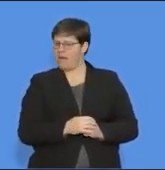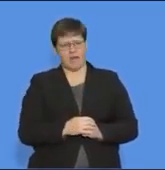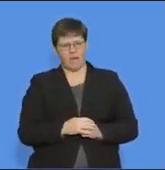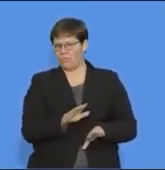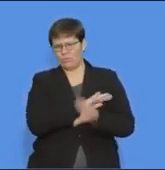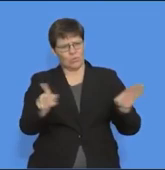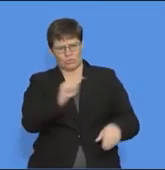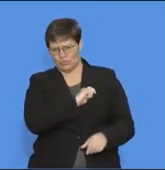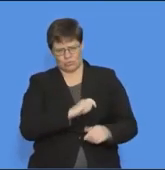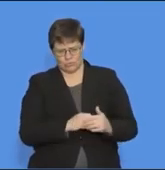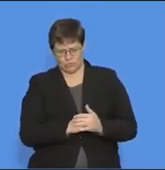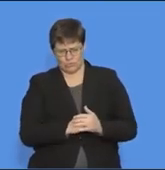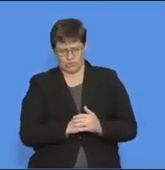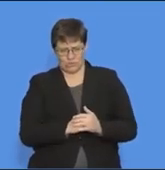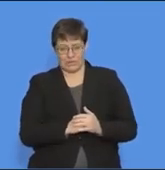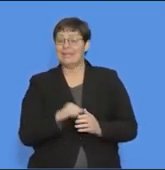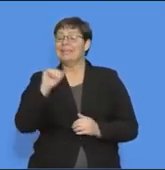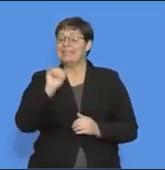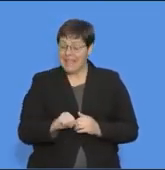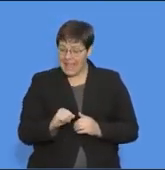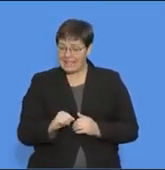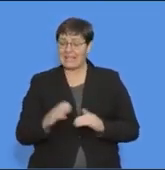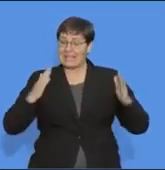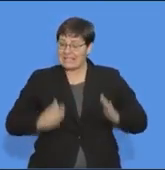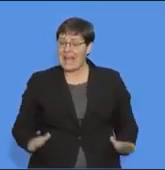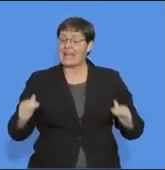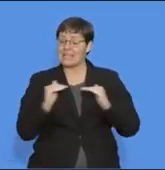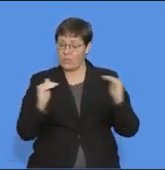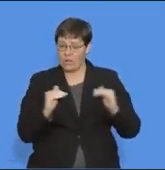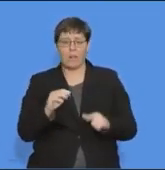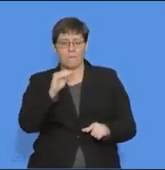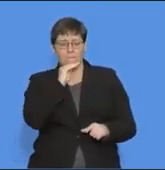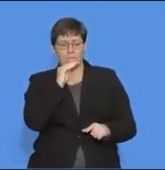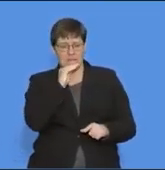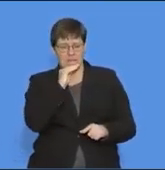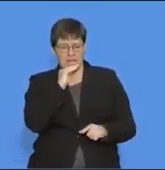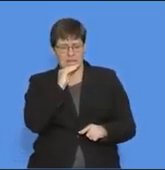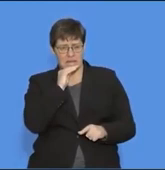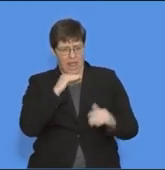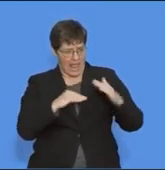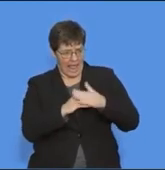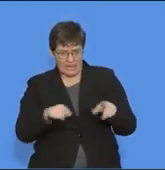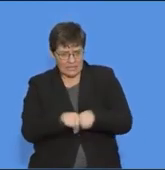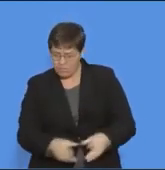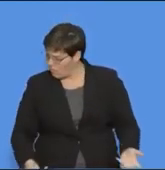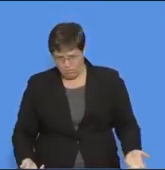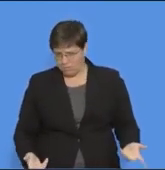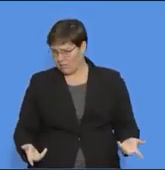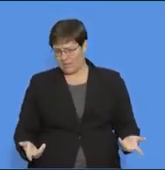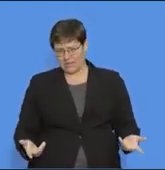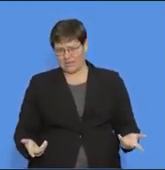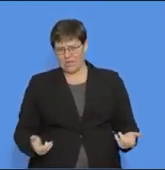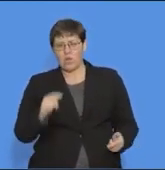VSM, which is not the case. Yes, they have equal sides, but they are not necessarily the same thing. You